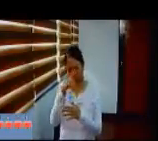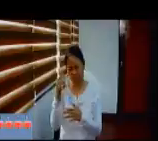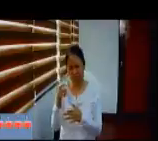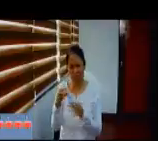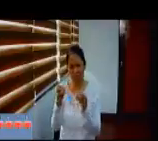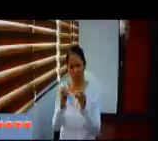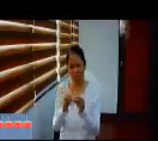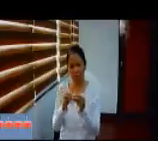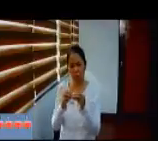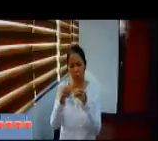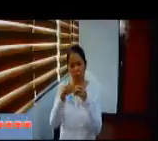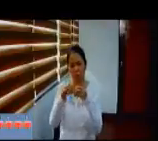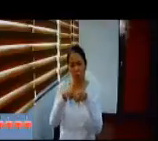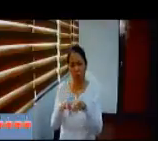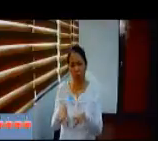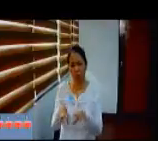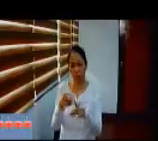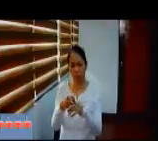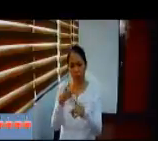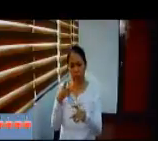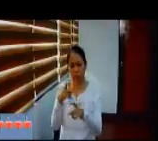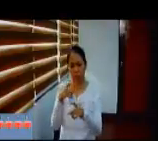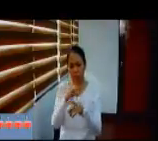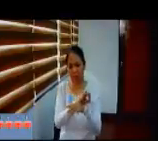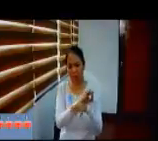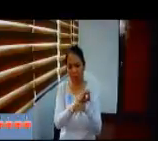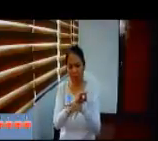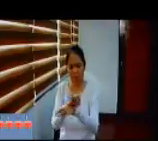from pests. And